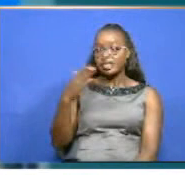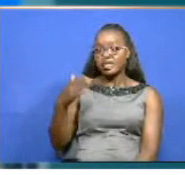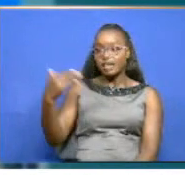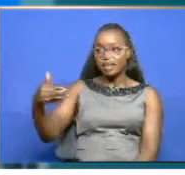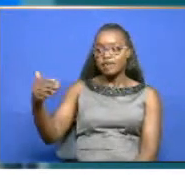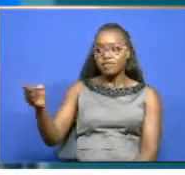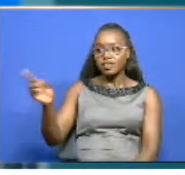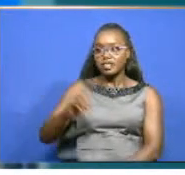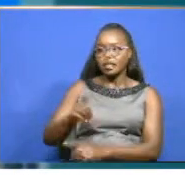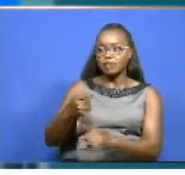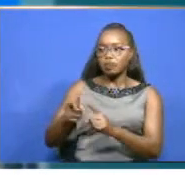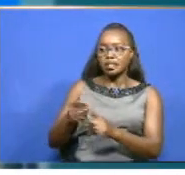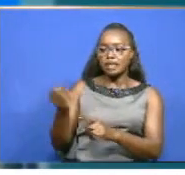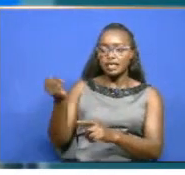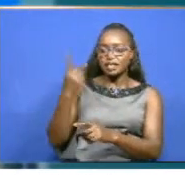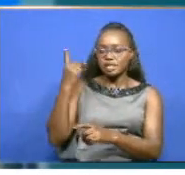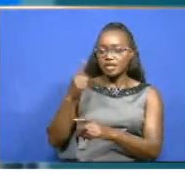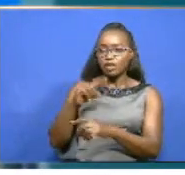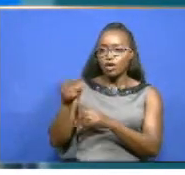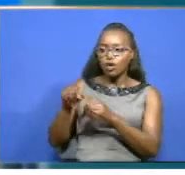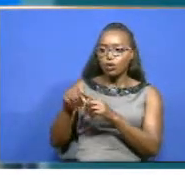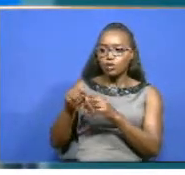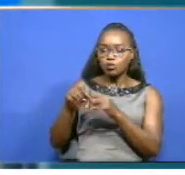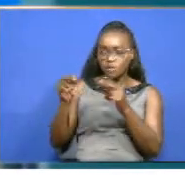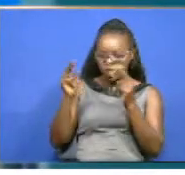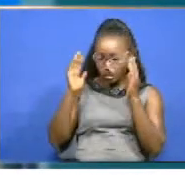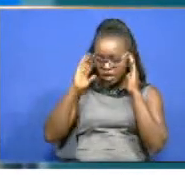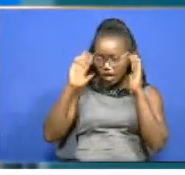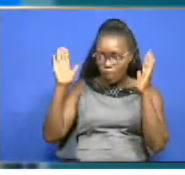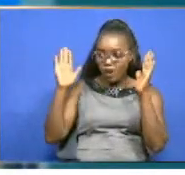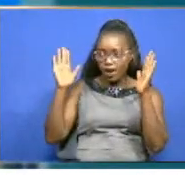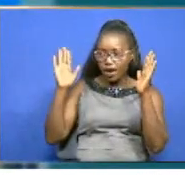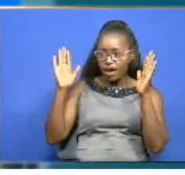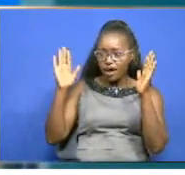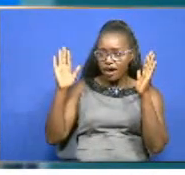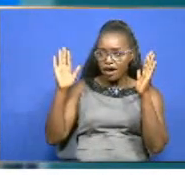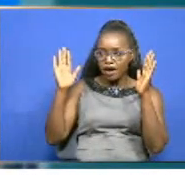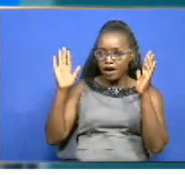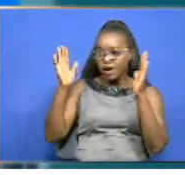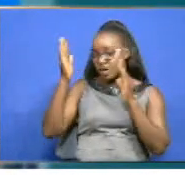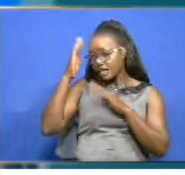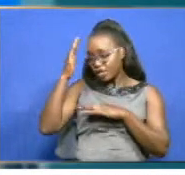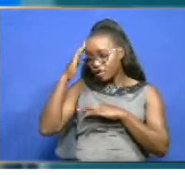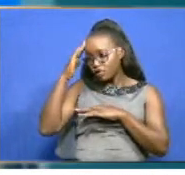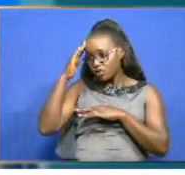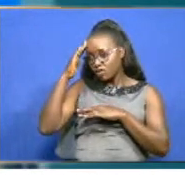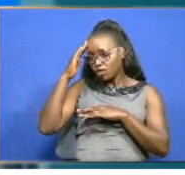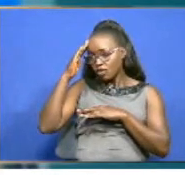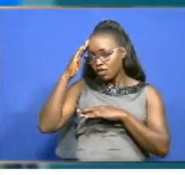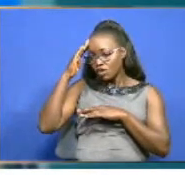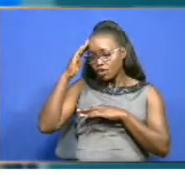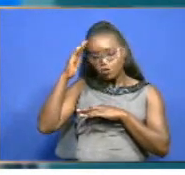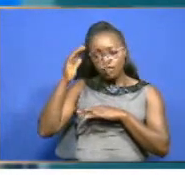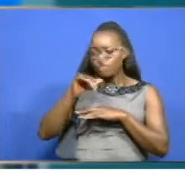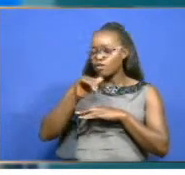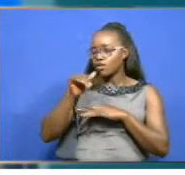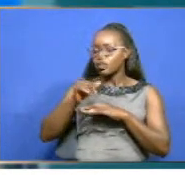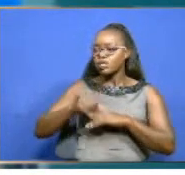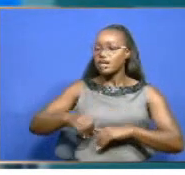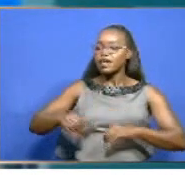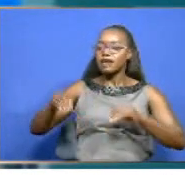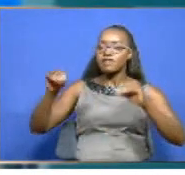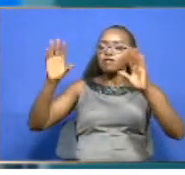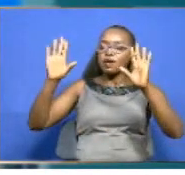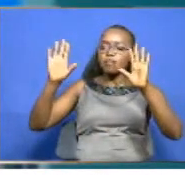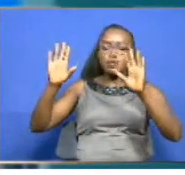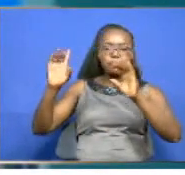them to understand, to be alert, so that they know that we should not drop our guard. We should not